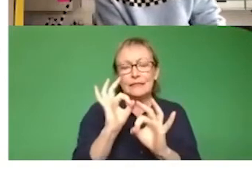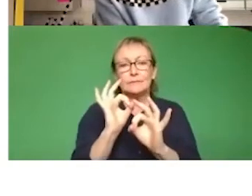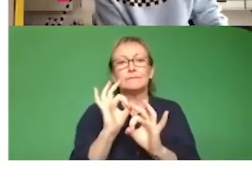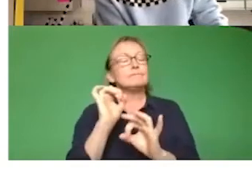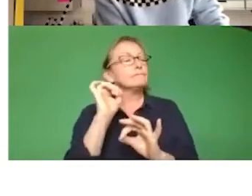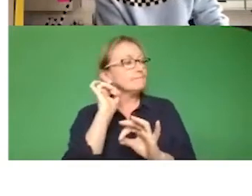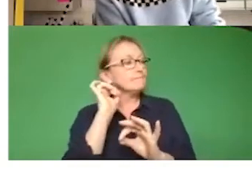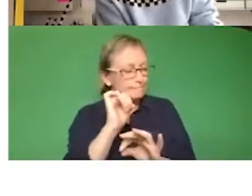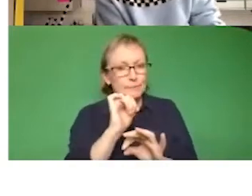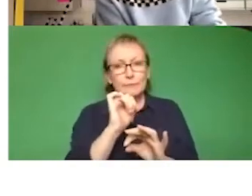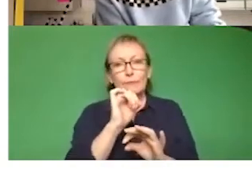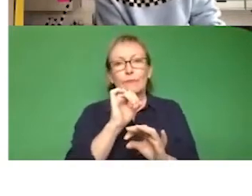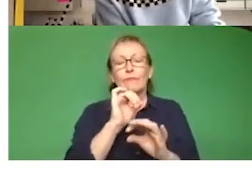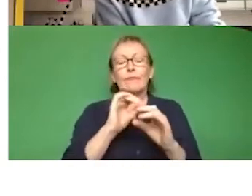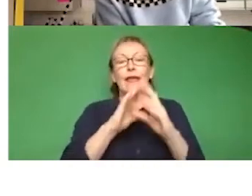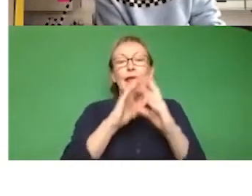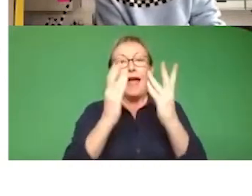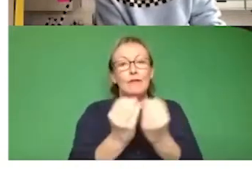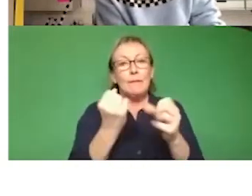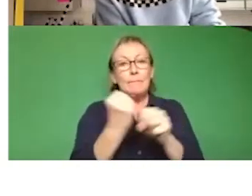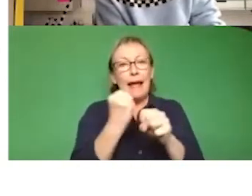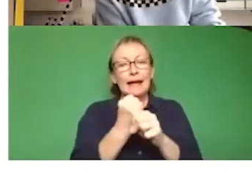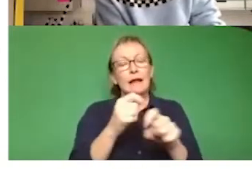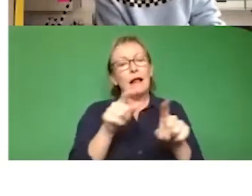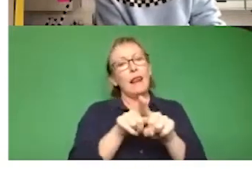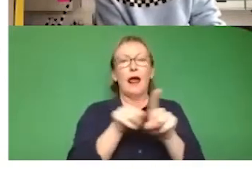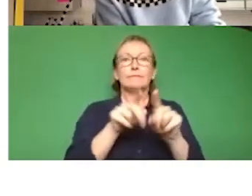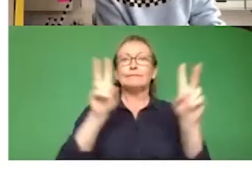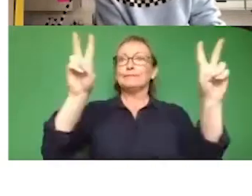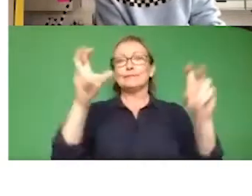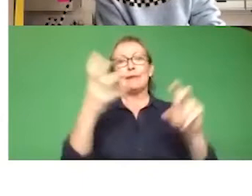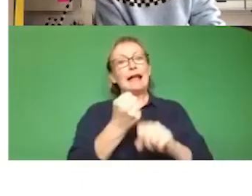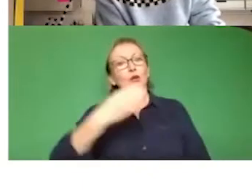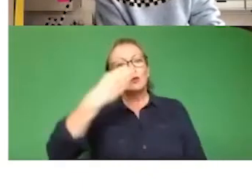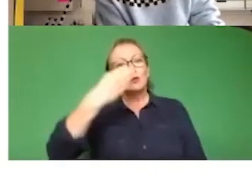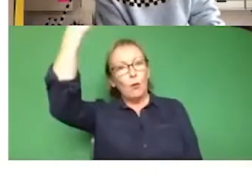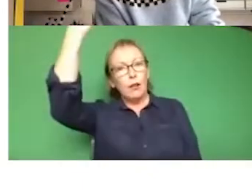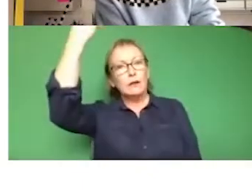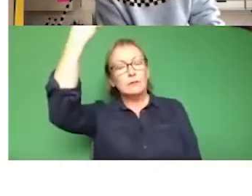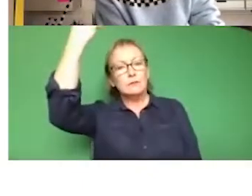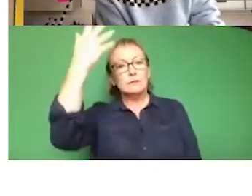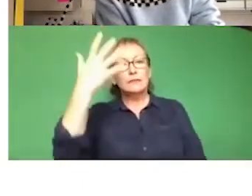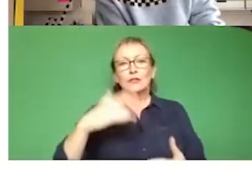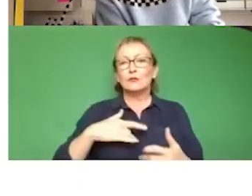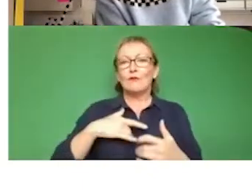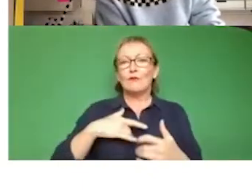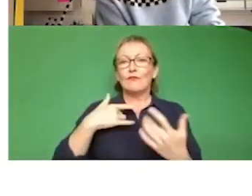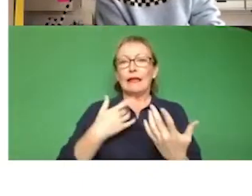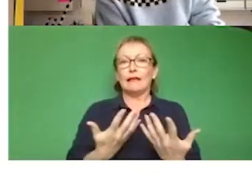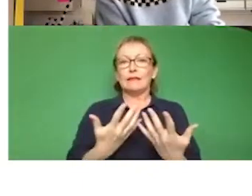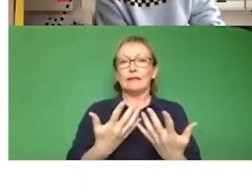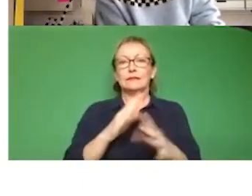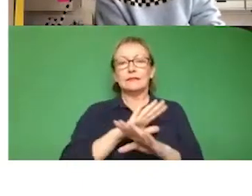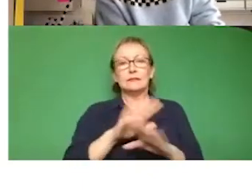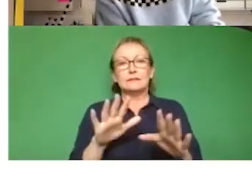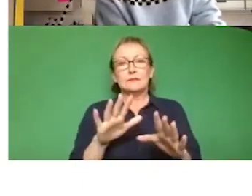a good soul and intent to it, and we don't keep it if in the collection if we don't feel it's hasn't got